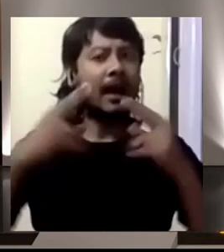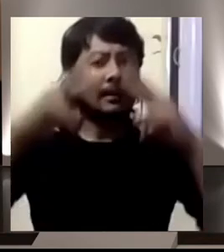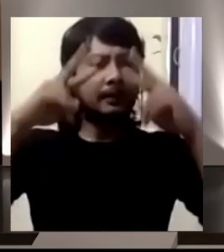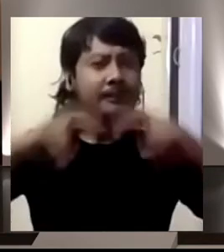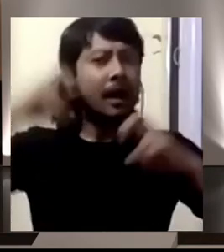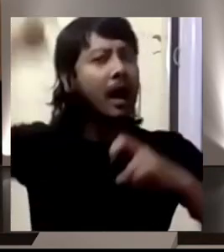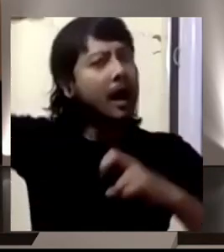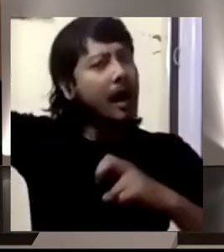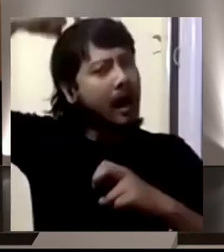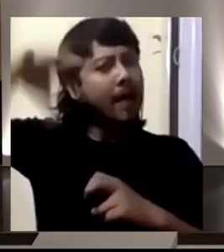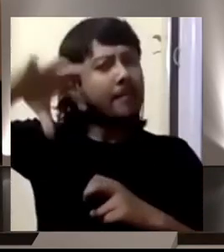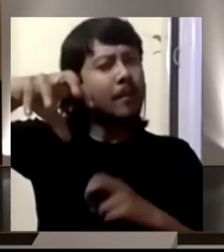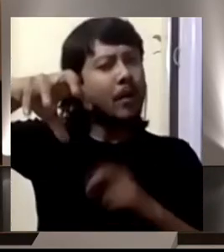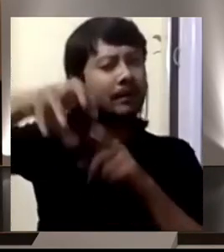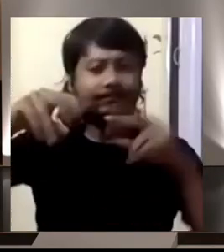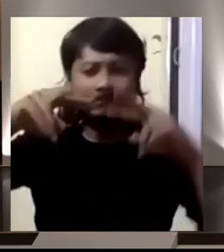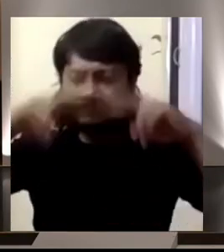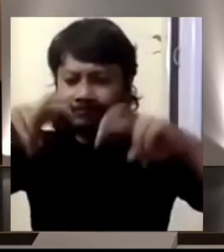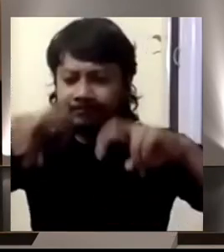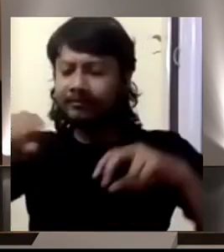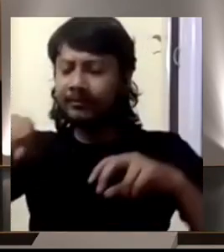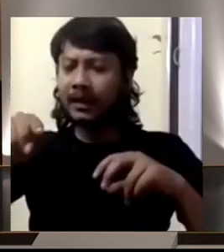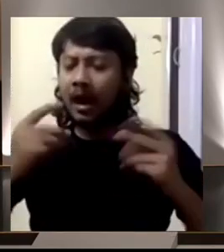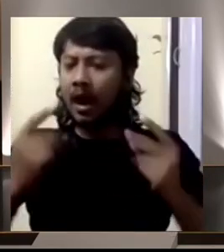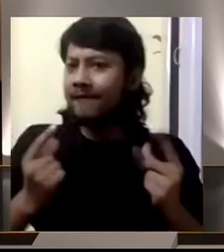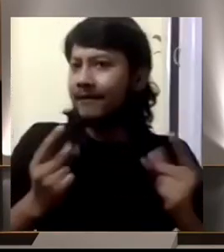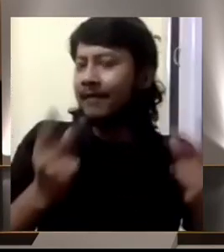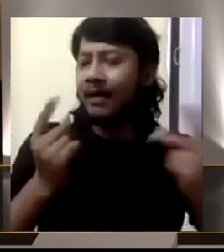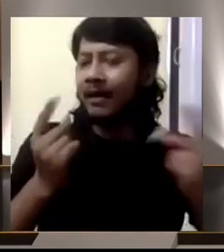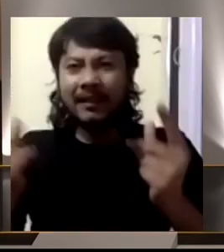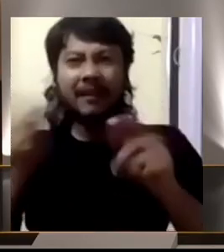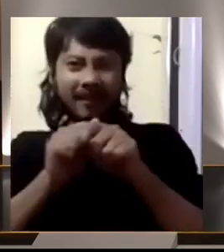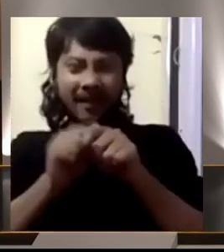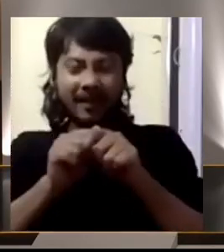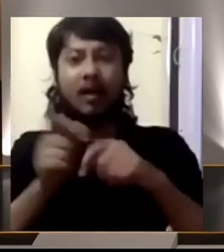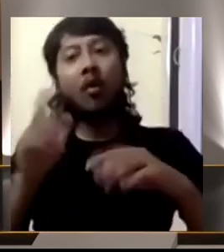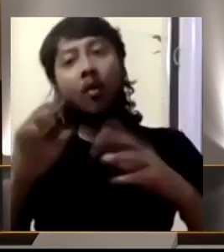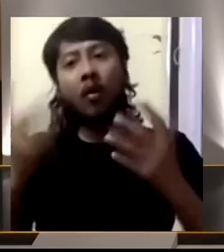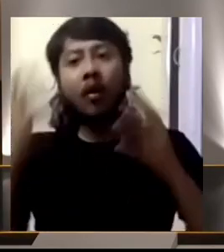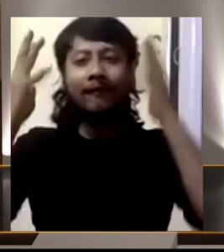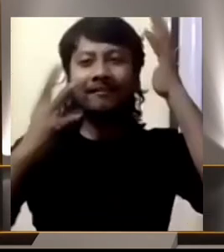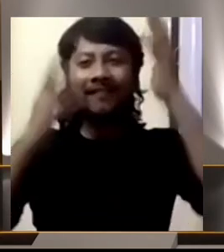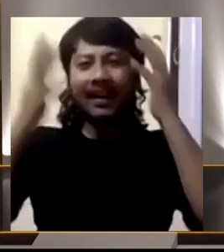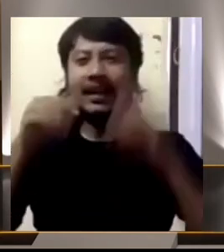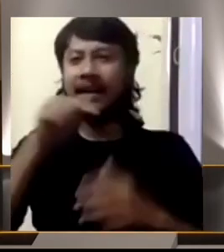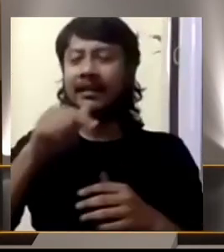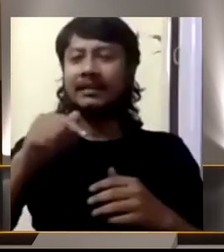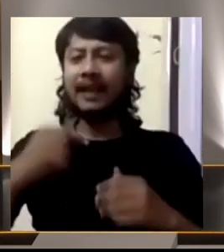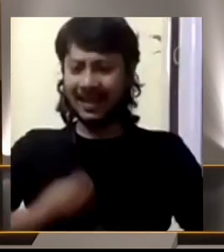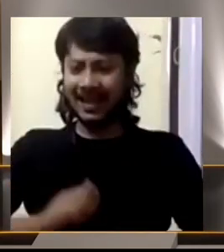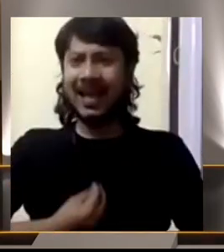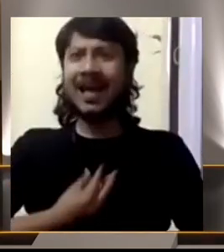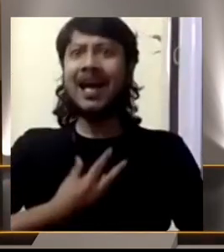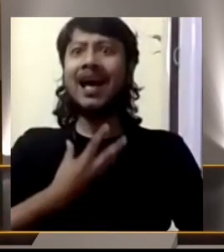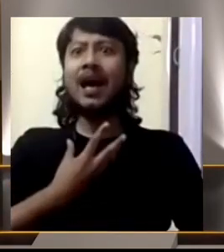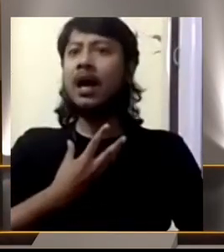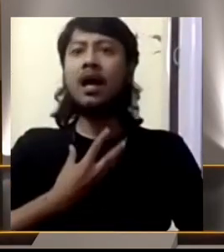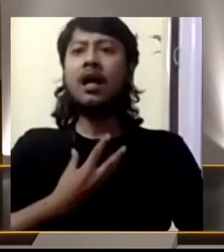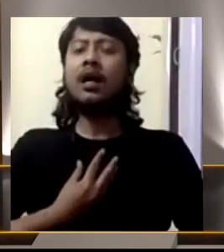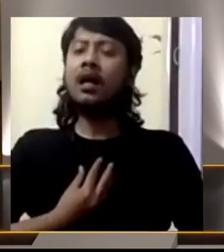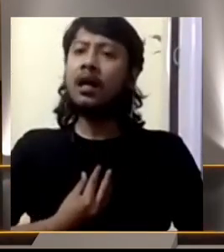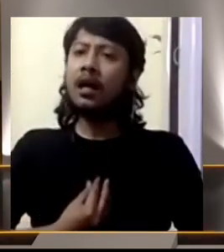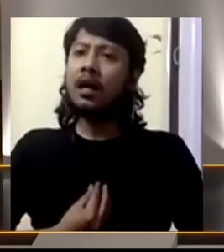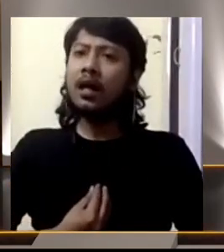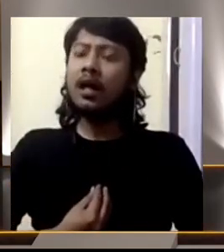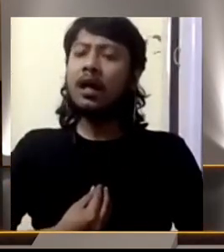worry actually took away from our sense of happiness. It made us less connected. It made us less focused, less